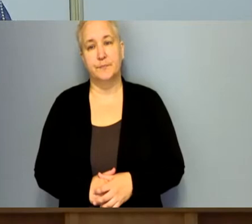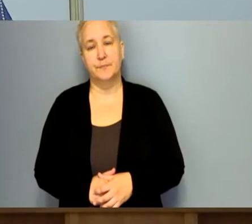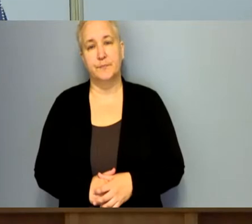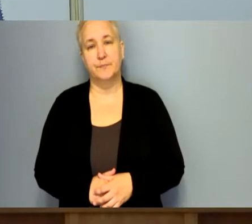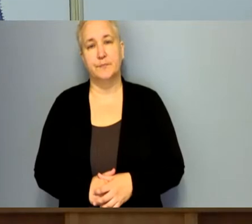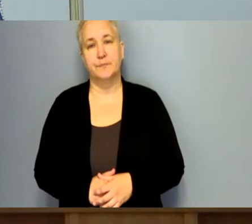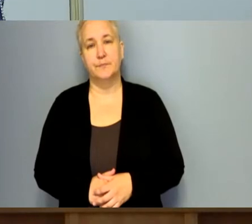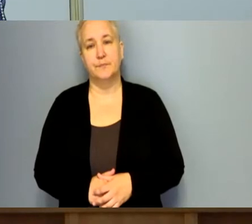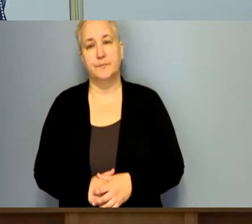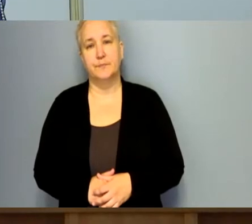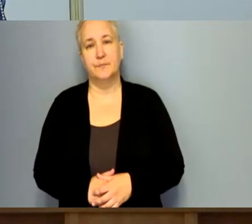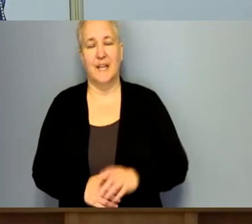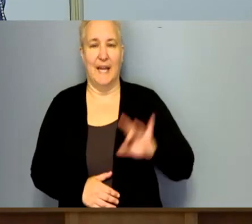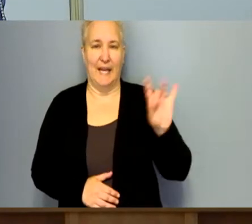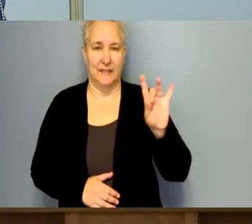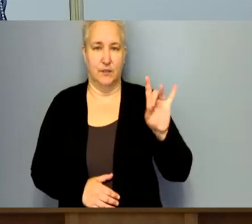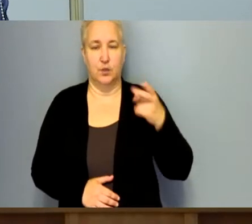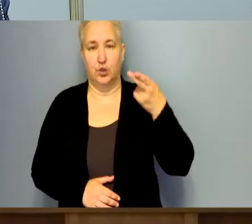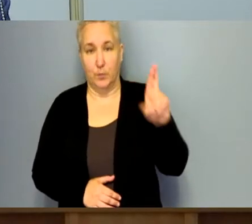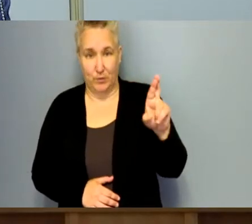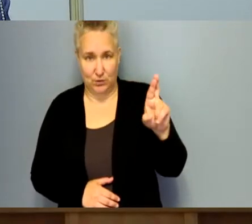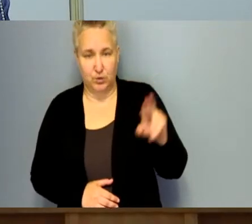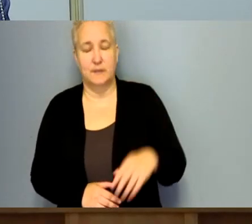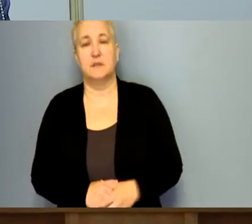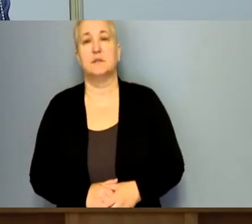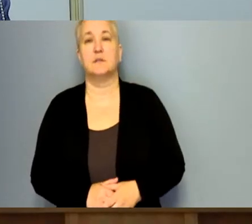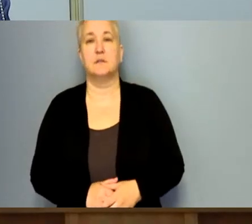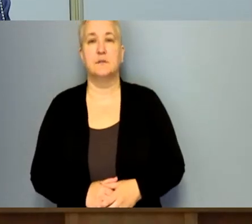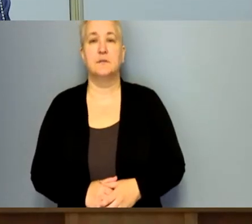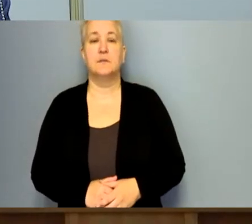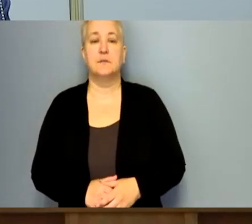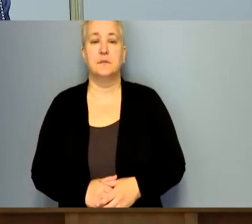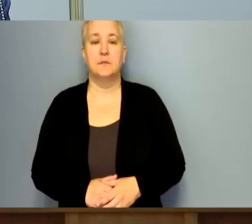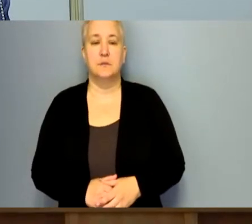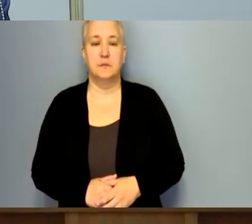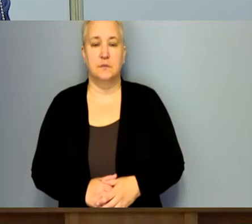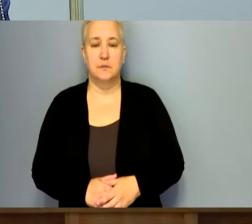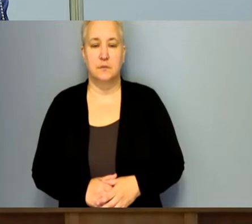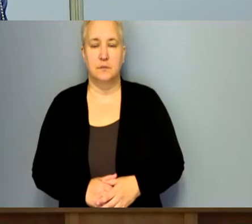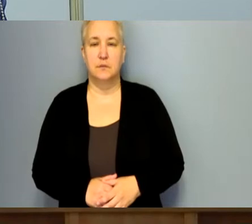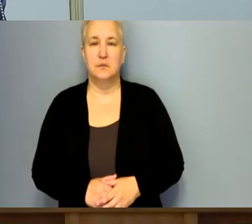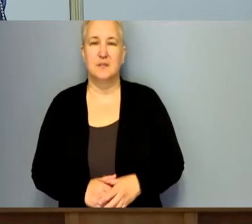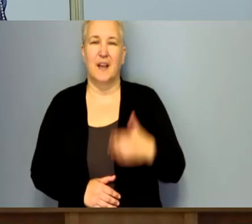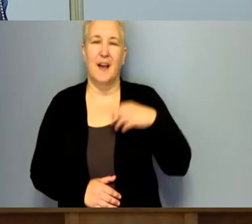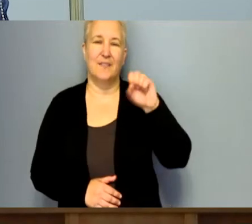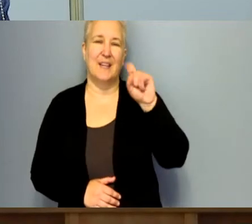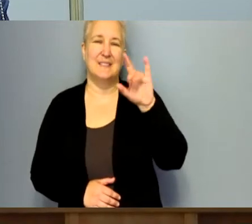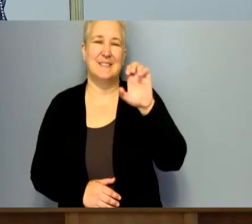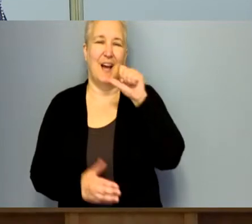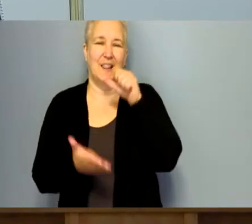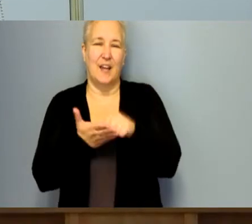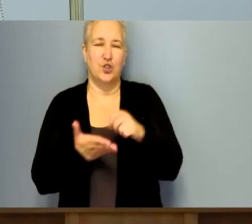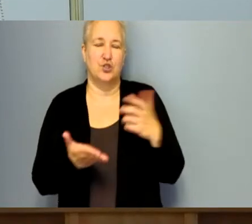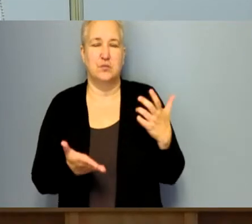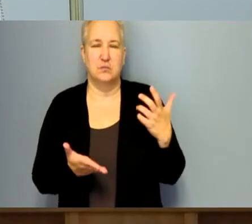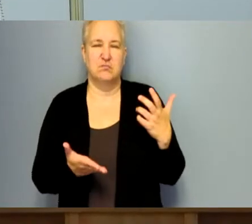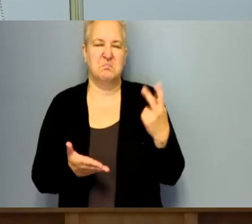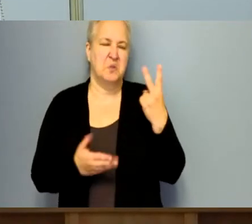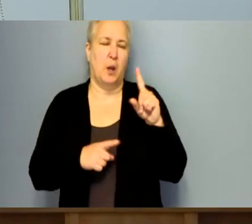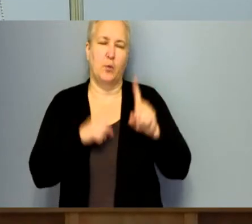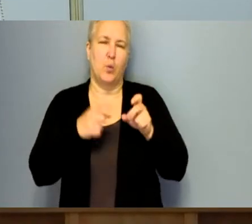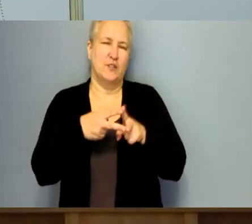For 8, the Human Resources, there is a side letter, essentially a couple of questions about